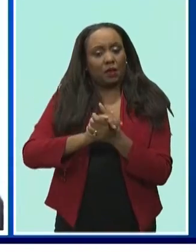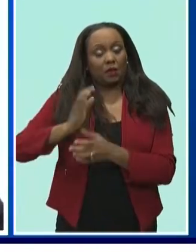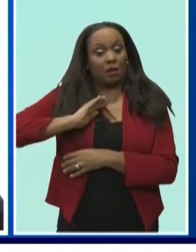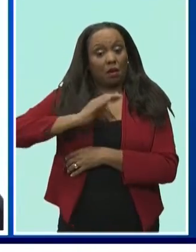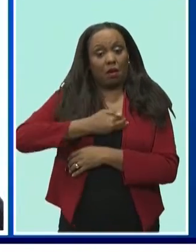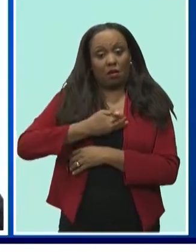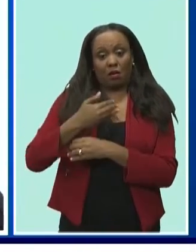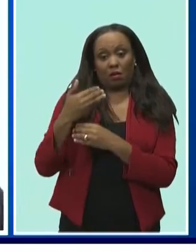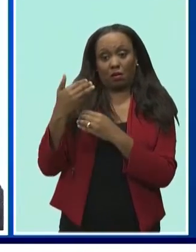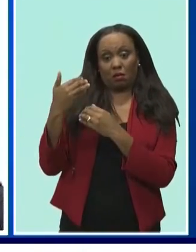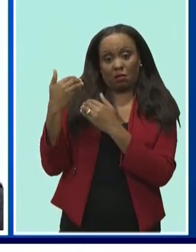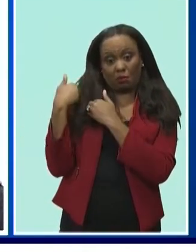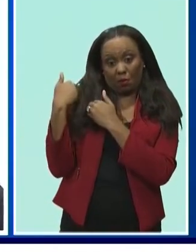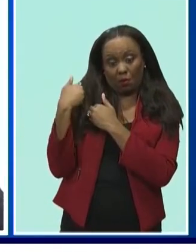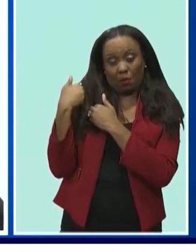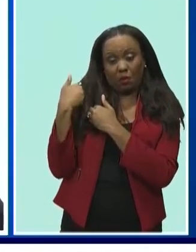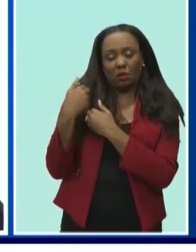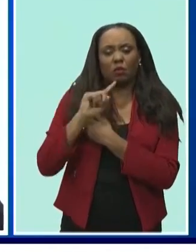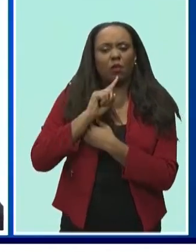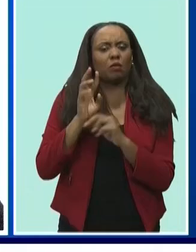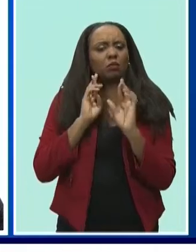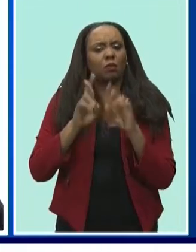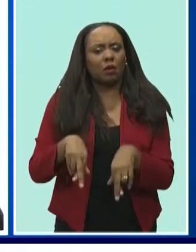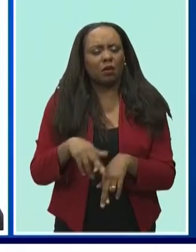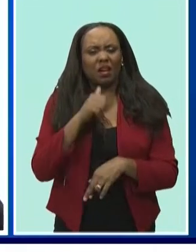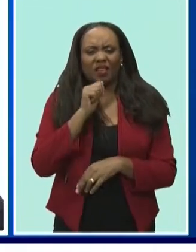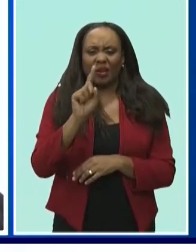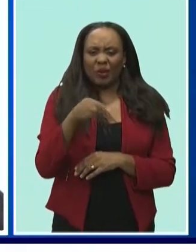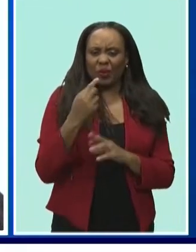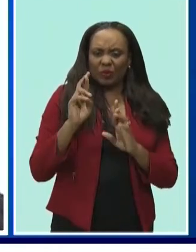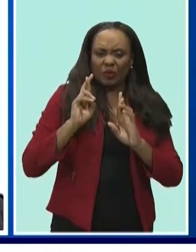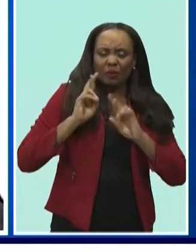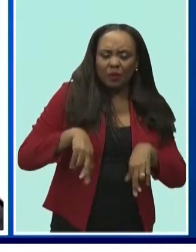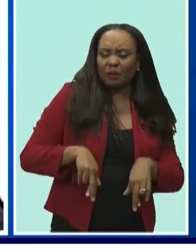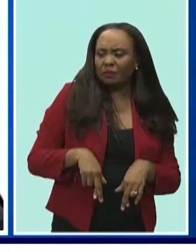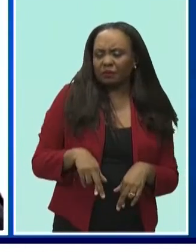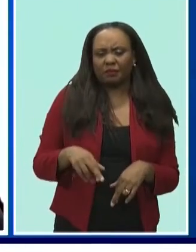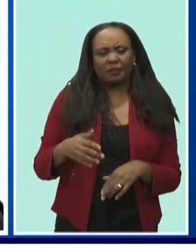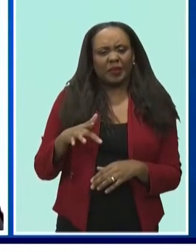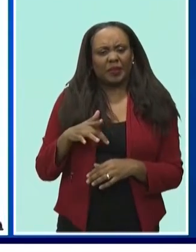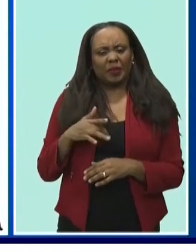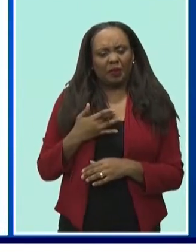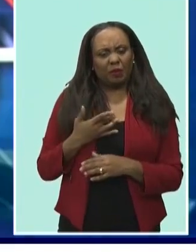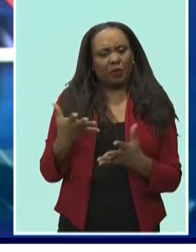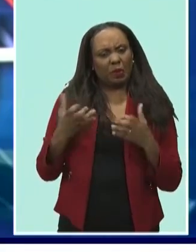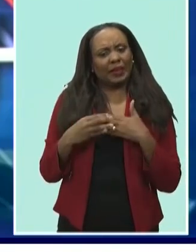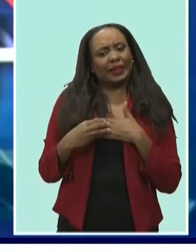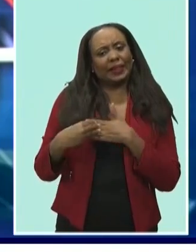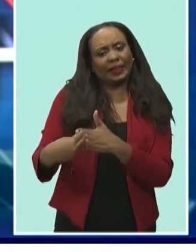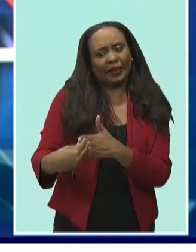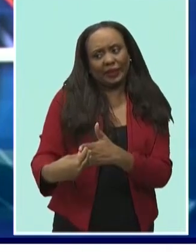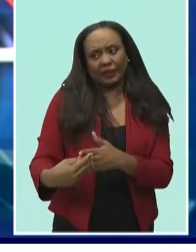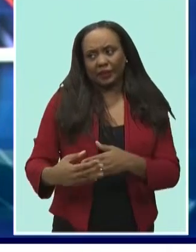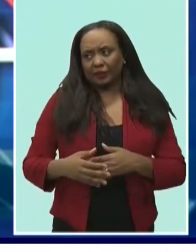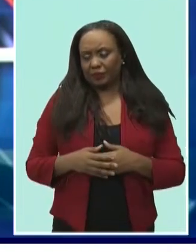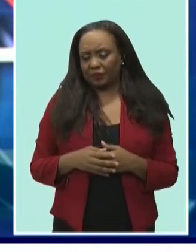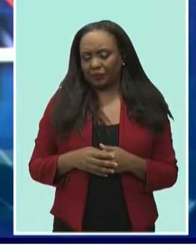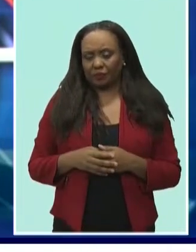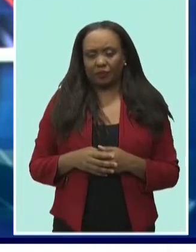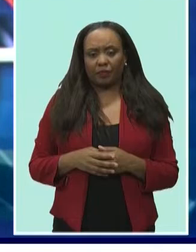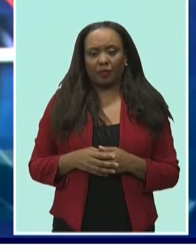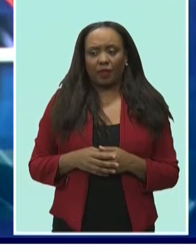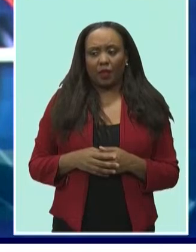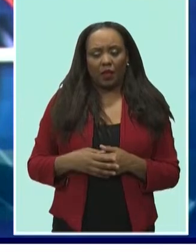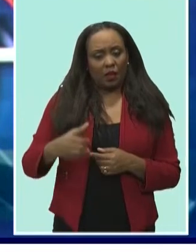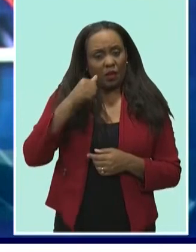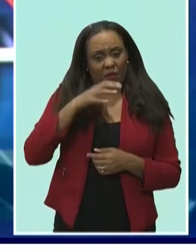social responsibility to be able to respond, and not just respond, but we feel very strongly in leading from the front. Now, Nurse Brathwaite-Graham says